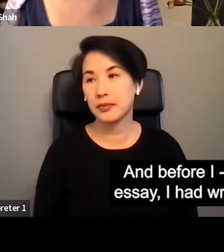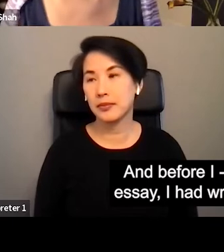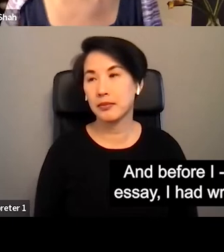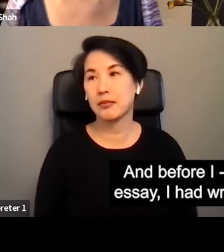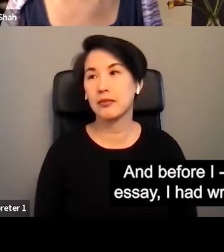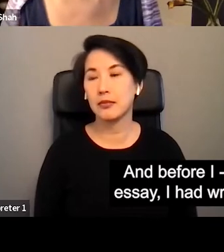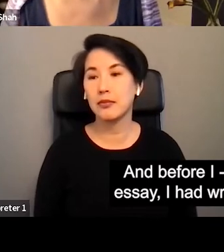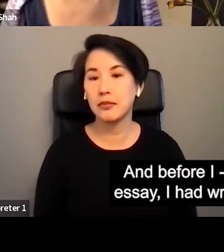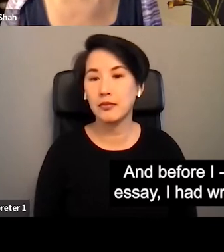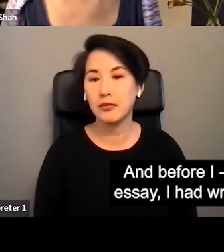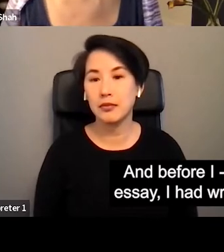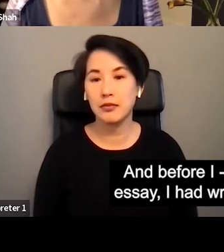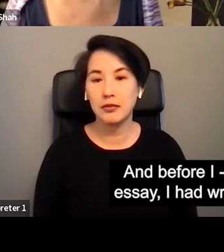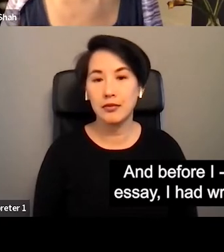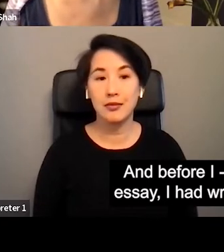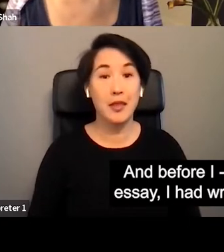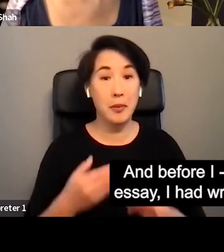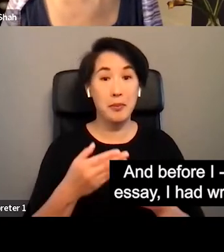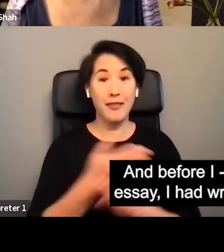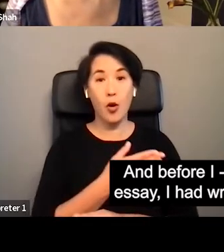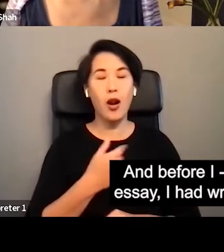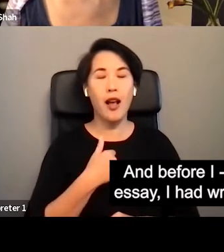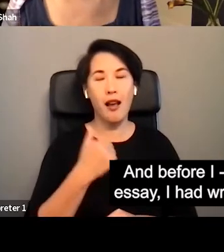before I knew of the term, the lyric essay,